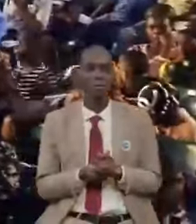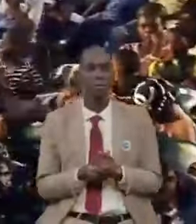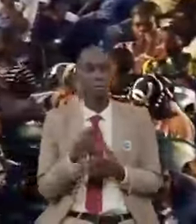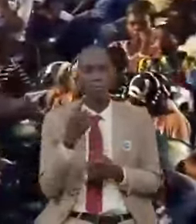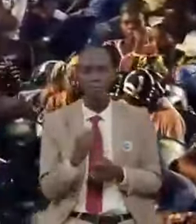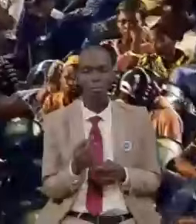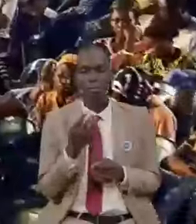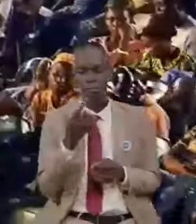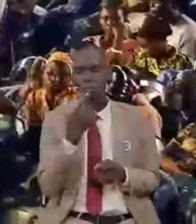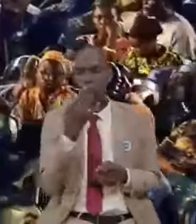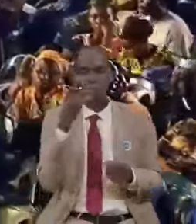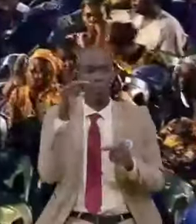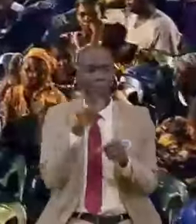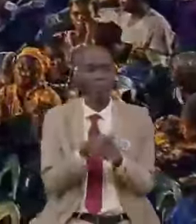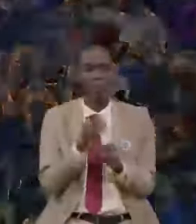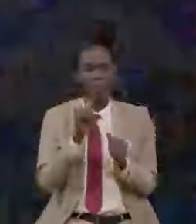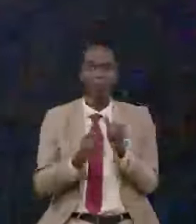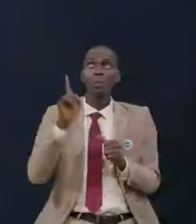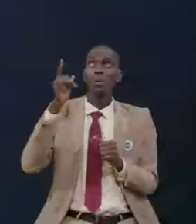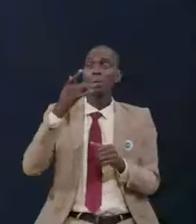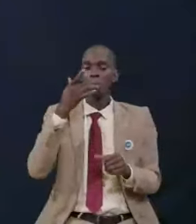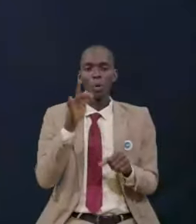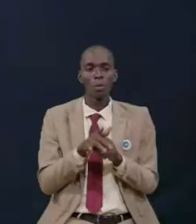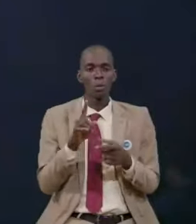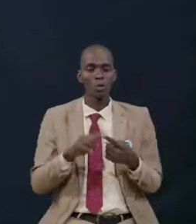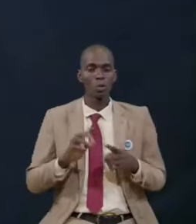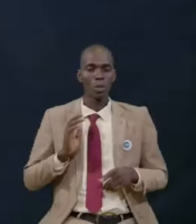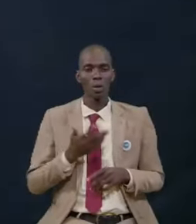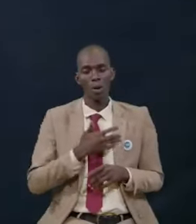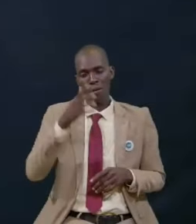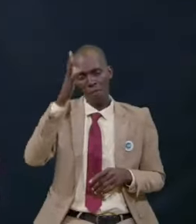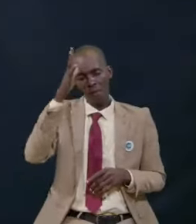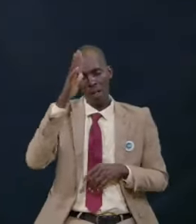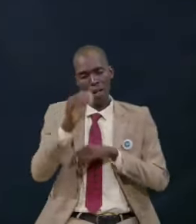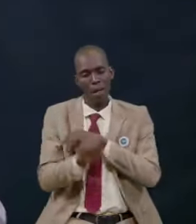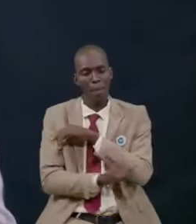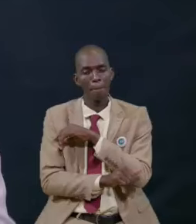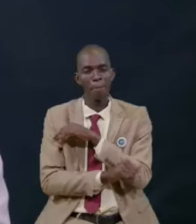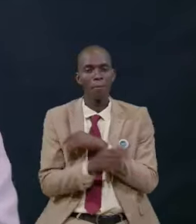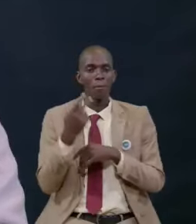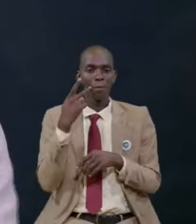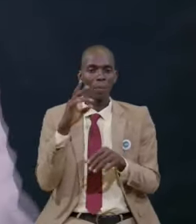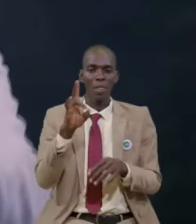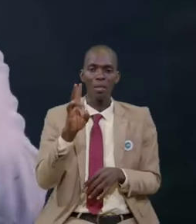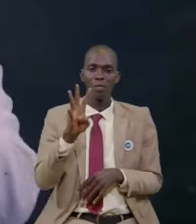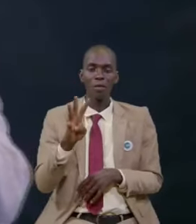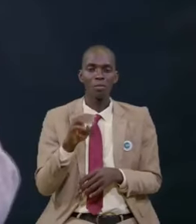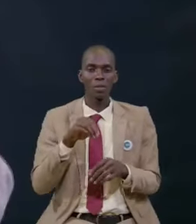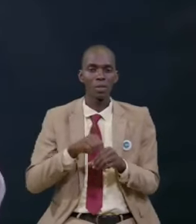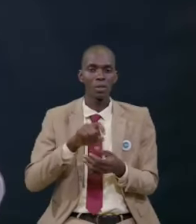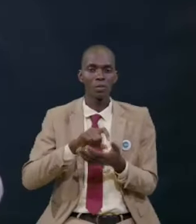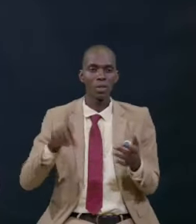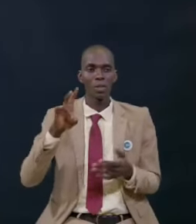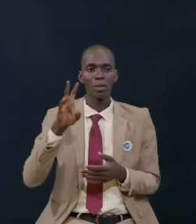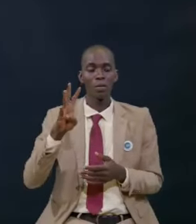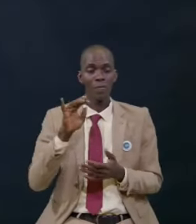he sware unto our father Abraham. Look at verse 74. Verse 74, that he